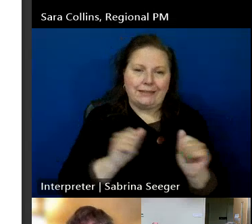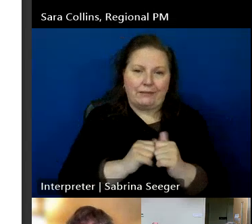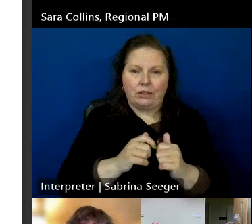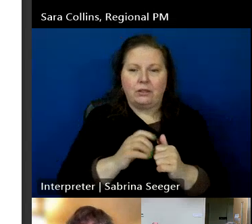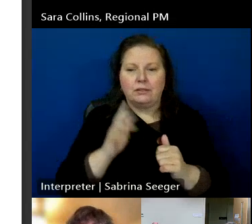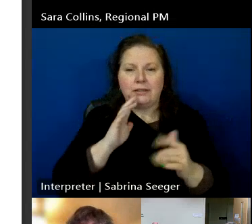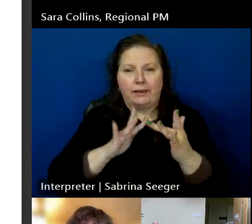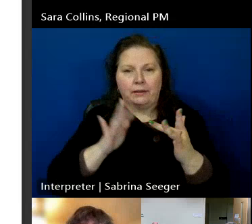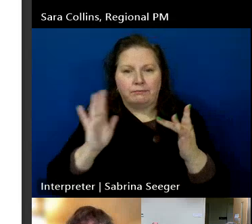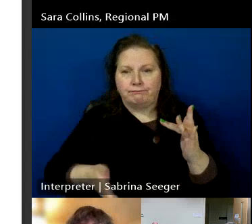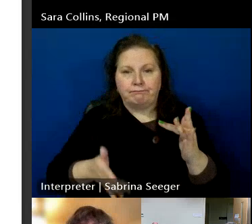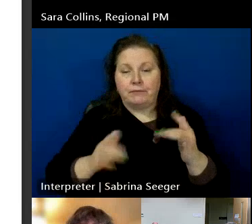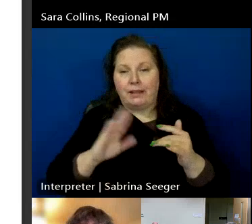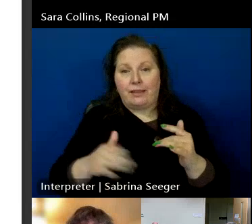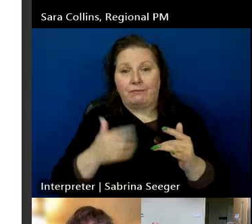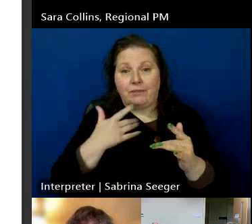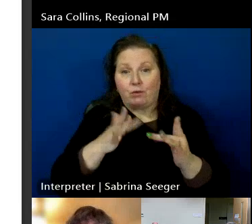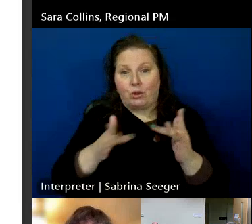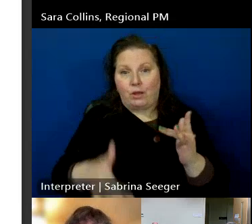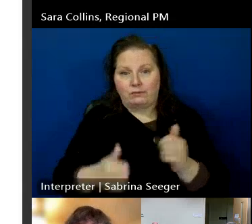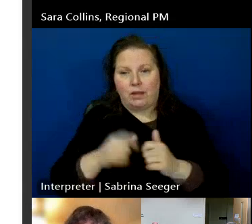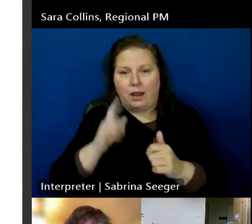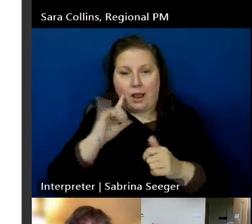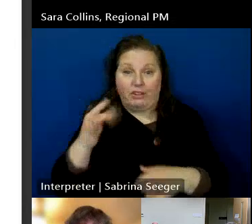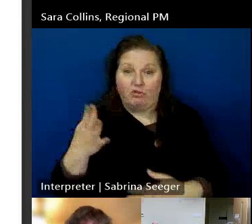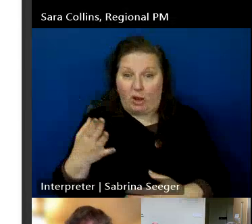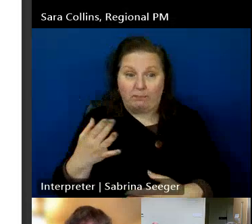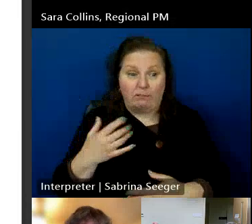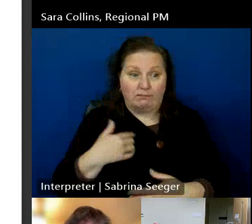losing mobile service on the job.